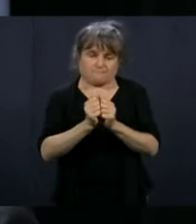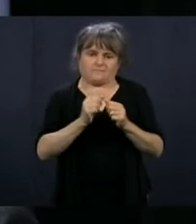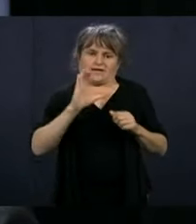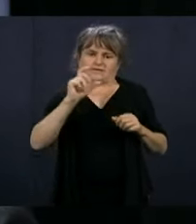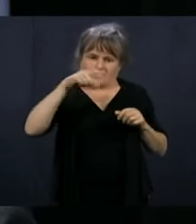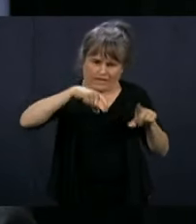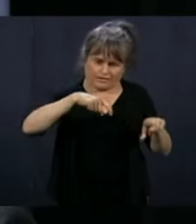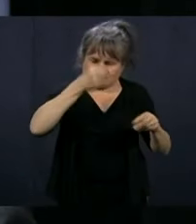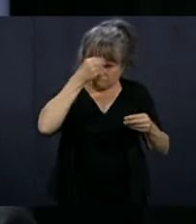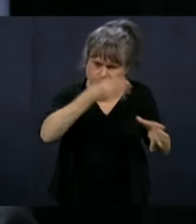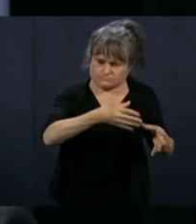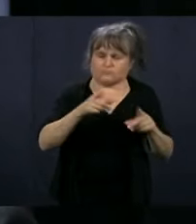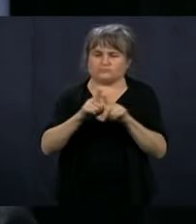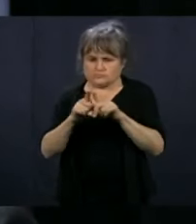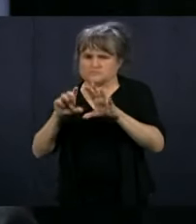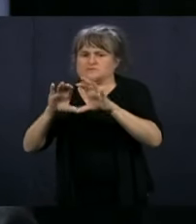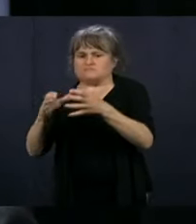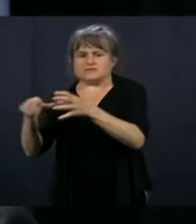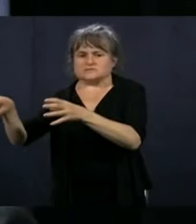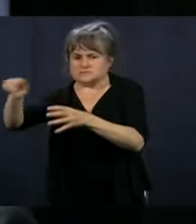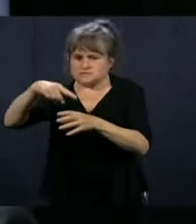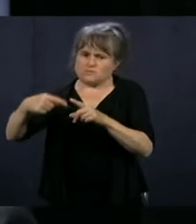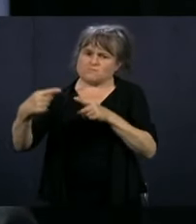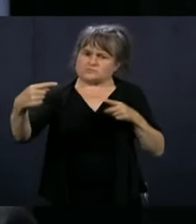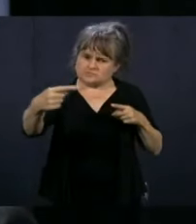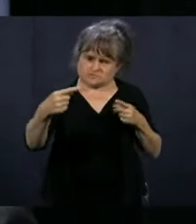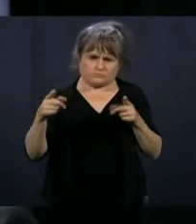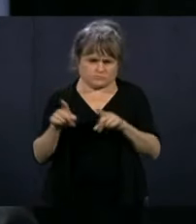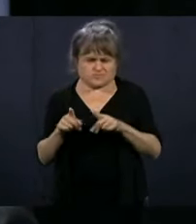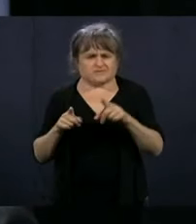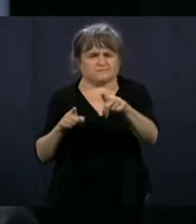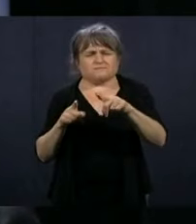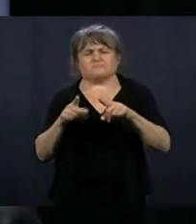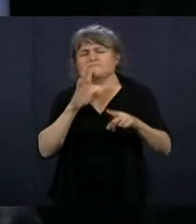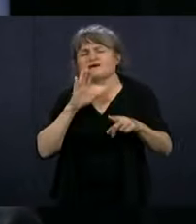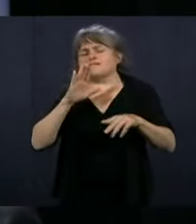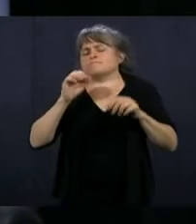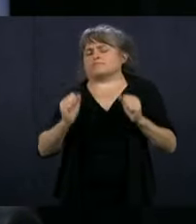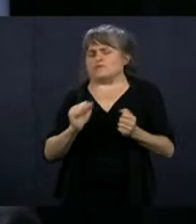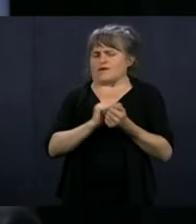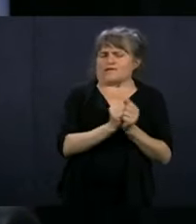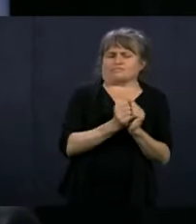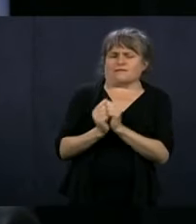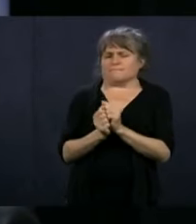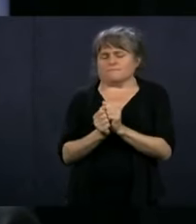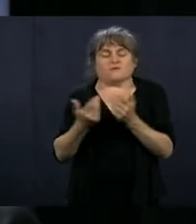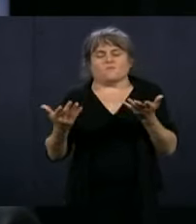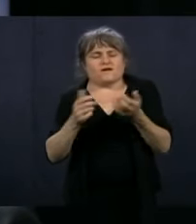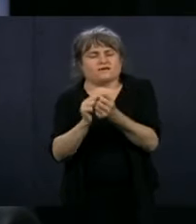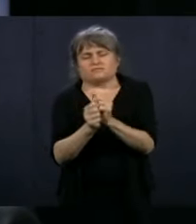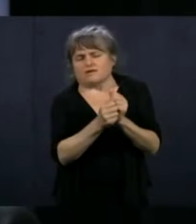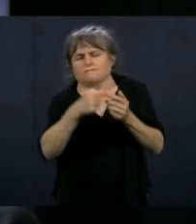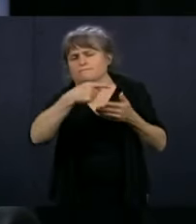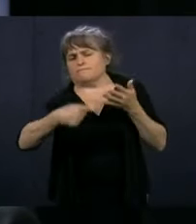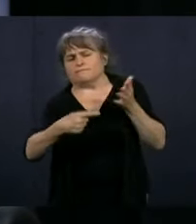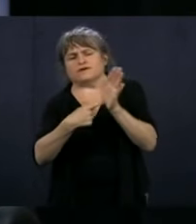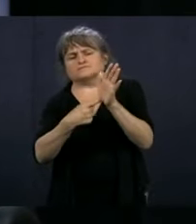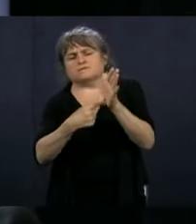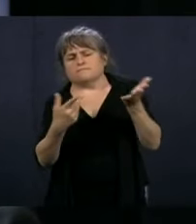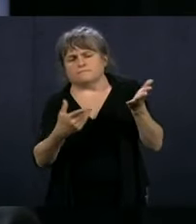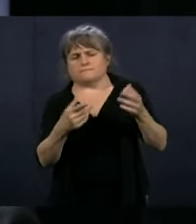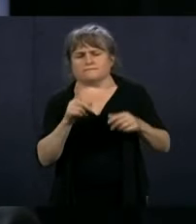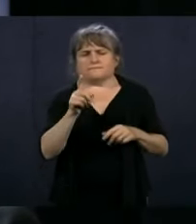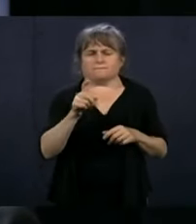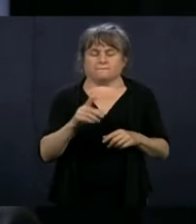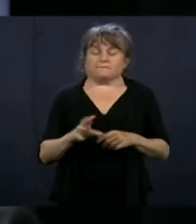about accommodations. What would you be ready to take a step towards the opposition and have the bill adopted? Well,